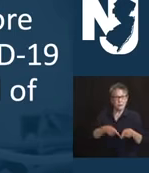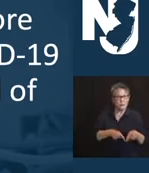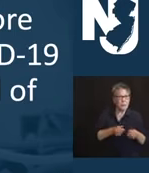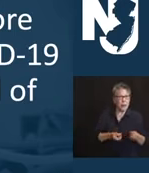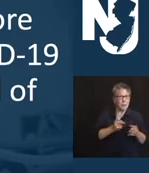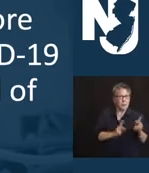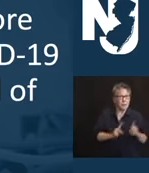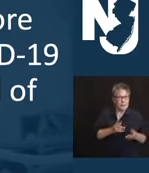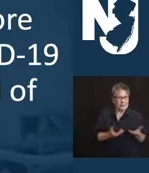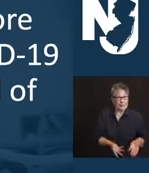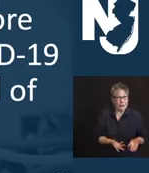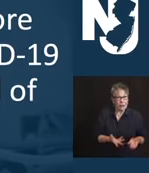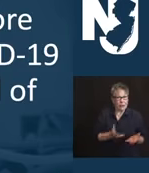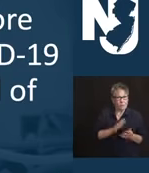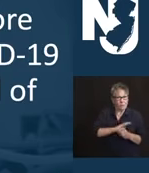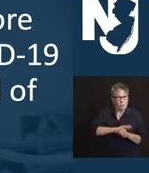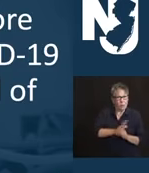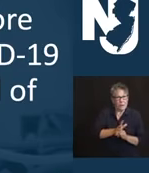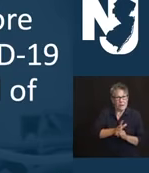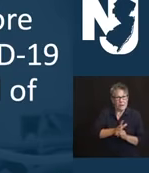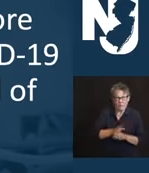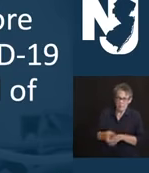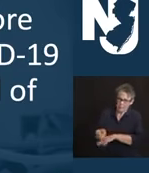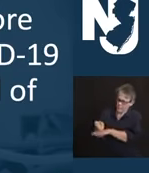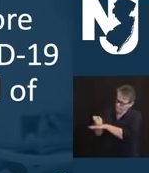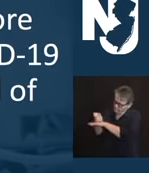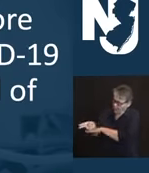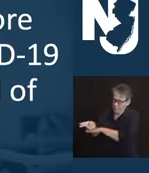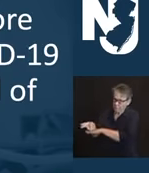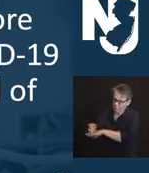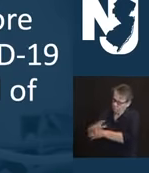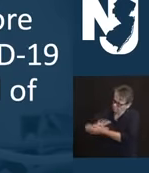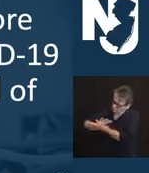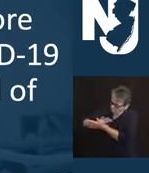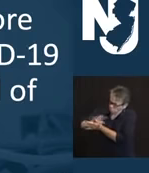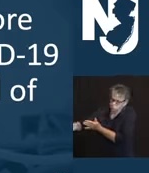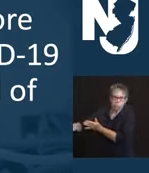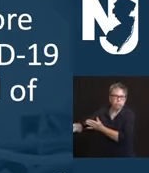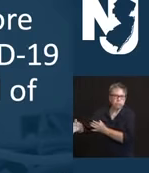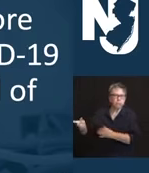we lost soldiers, sailors, Marines, and airmen from every county.